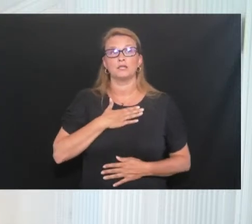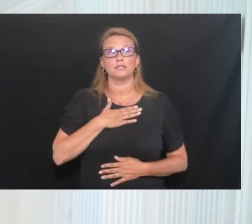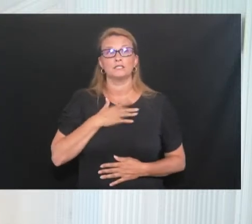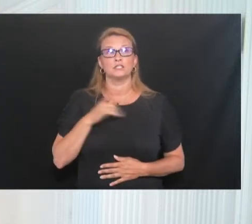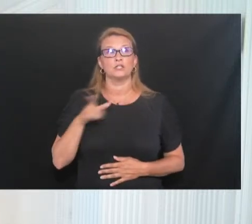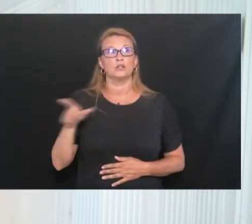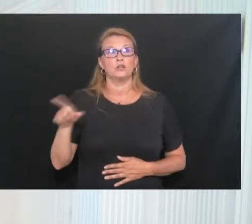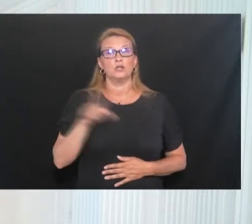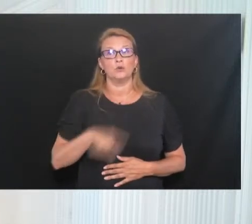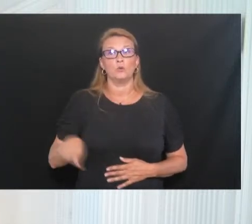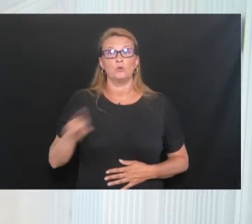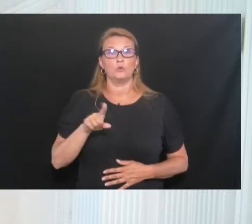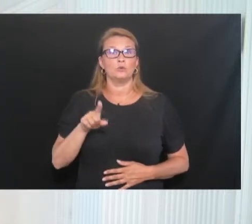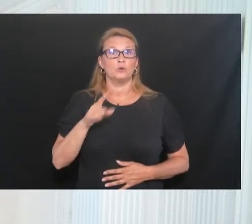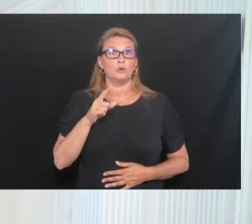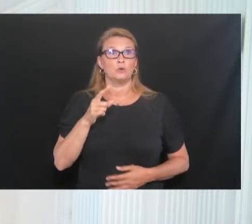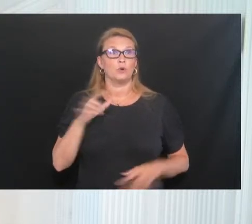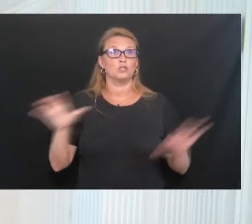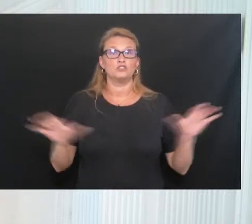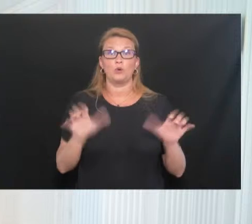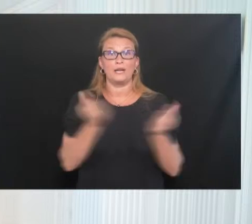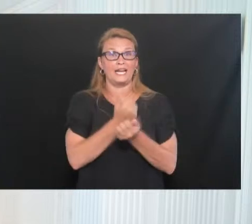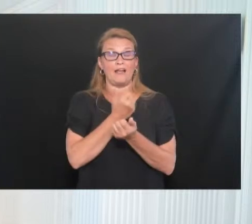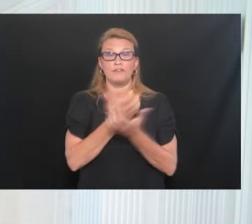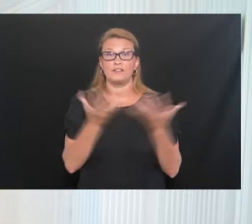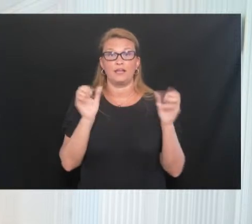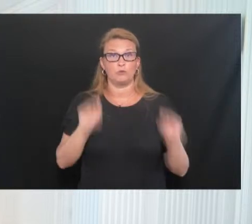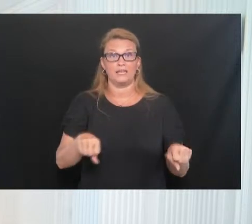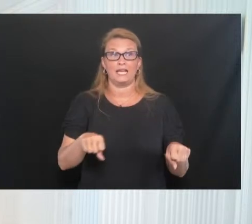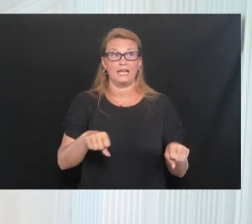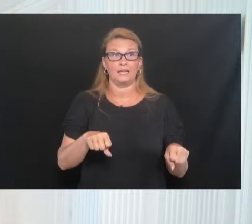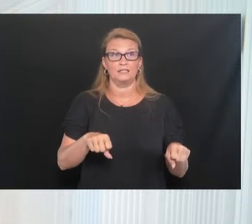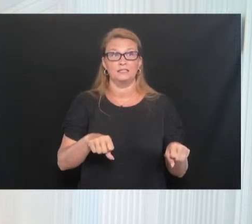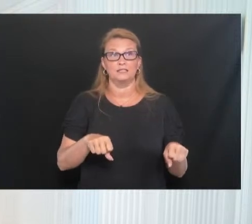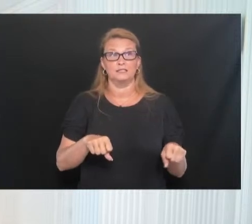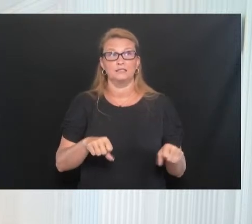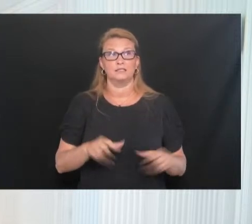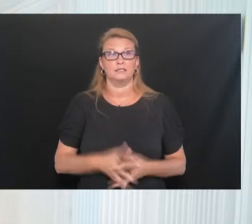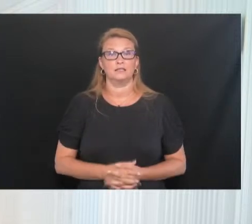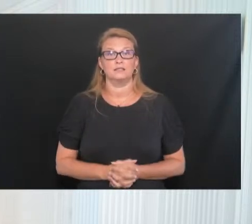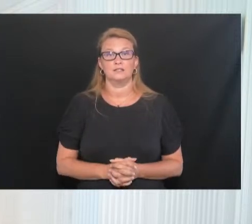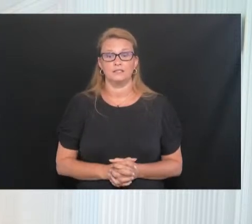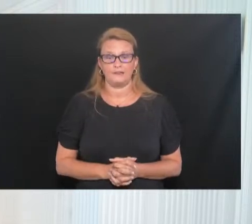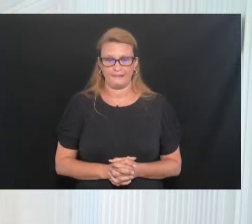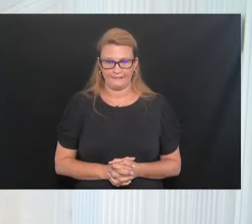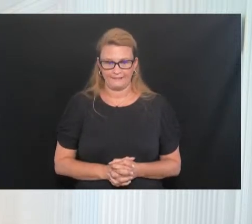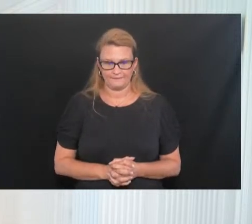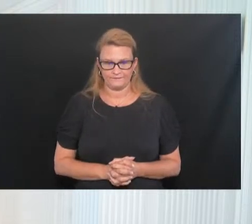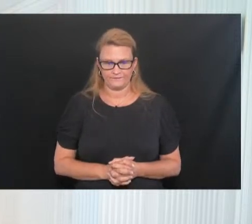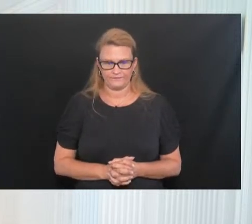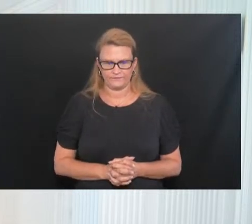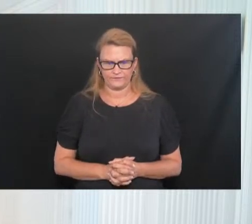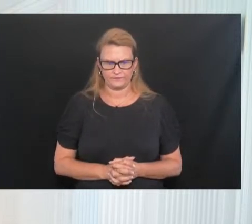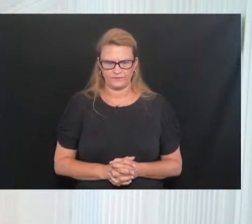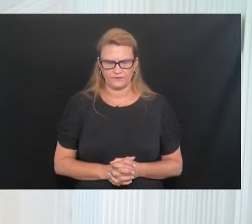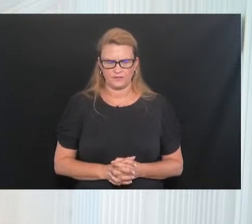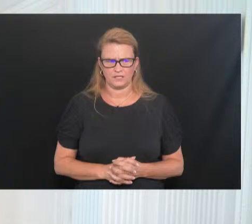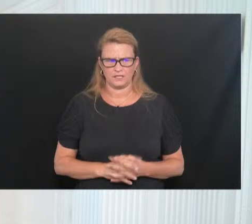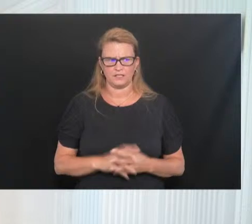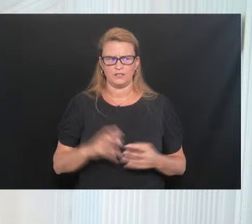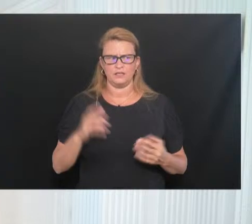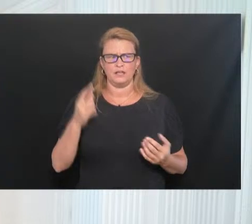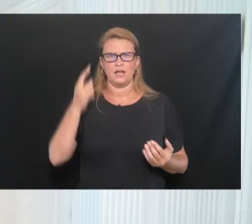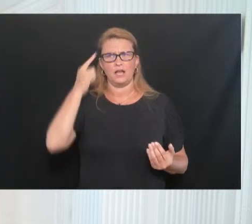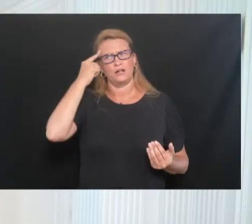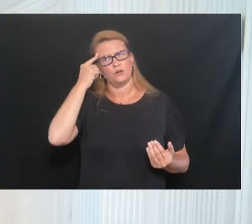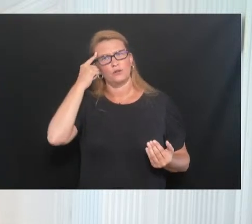that we can do and you've done all that we can do, and the same breath saying that we're not going to do mask mandates and other things to mitigate. I don't think anyone is against